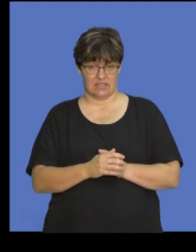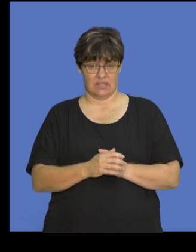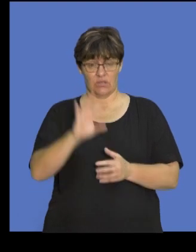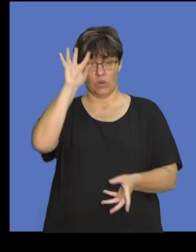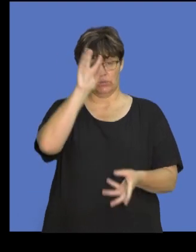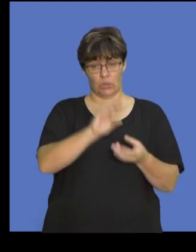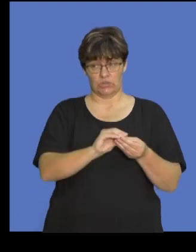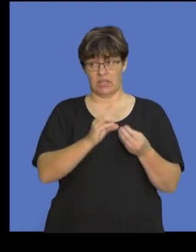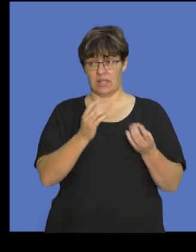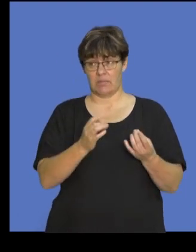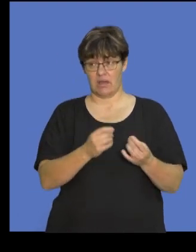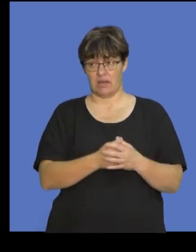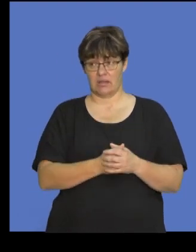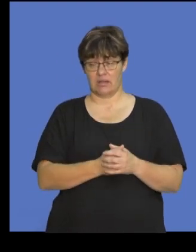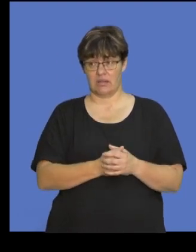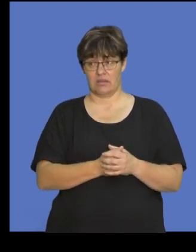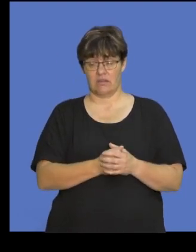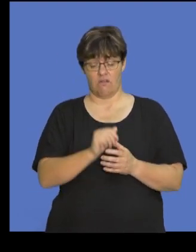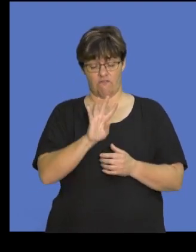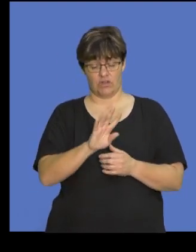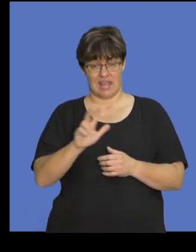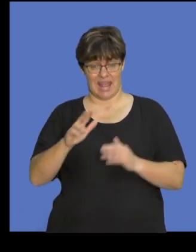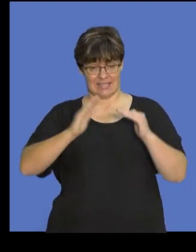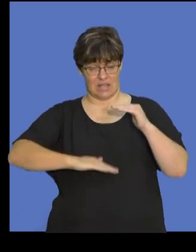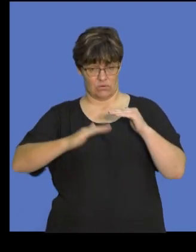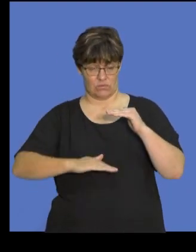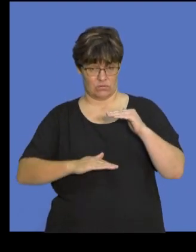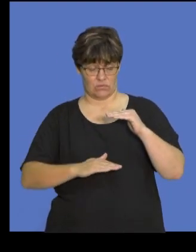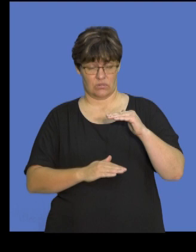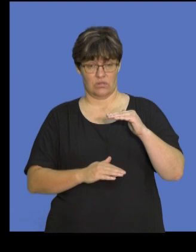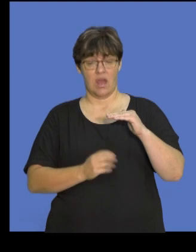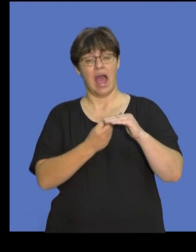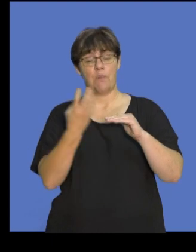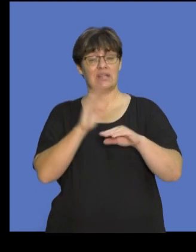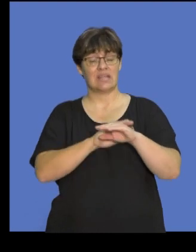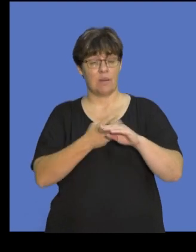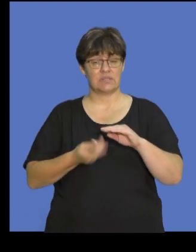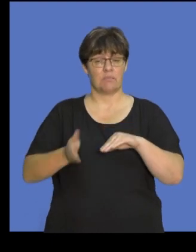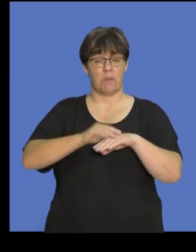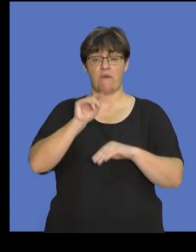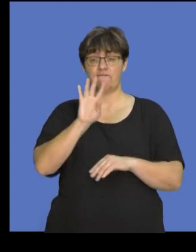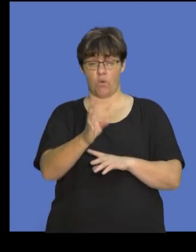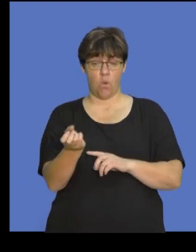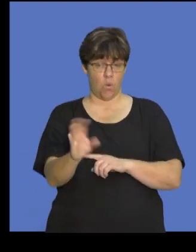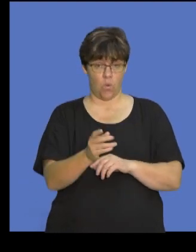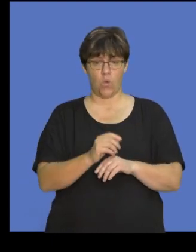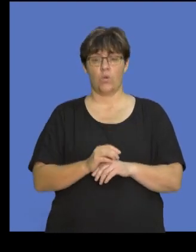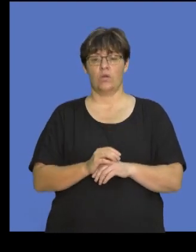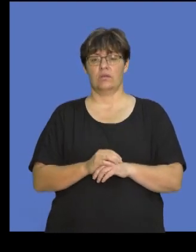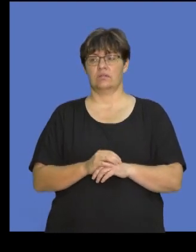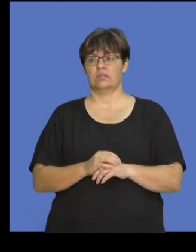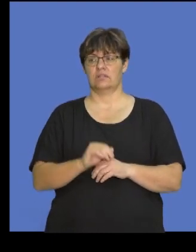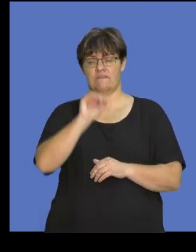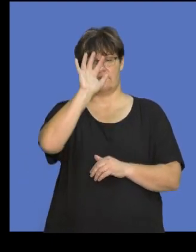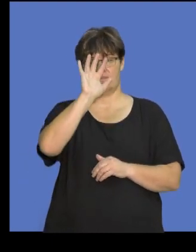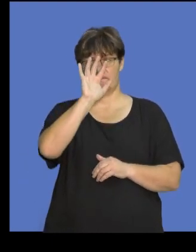48. So the total number at the denominator here is going to be 48. The number of times that it landed on 4